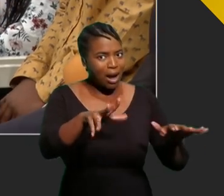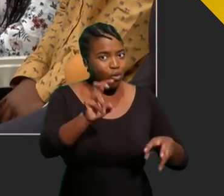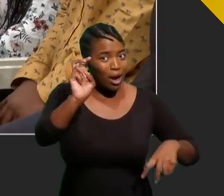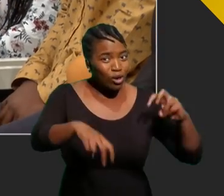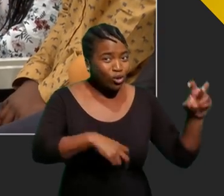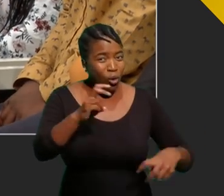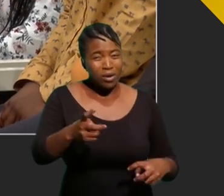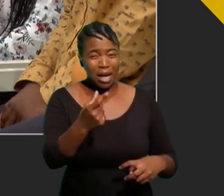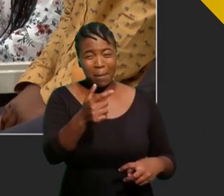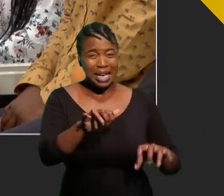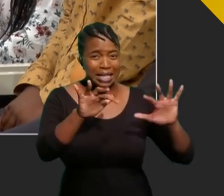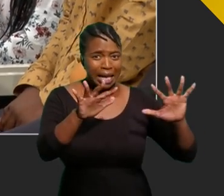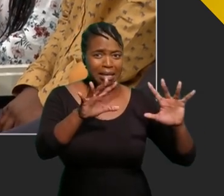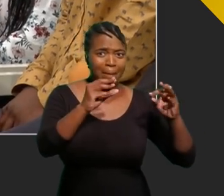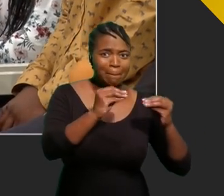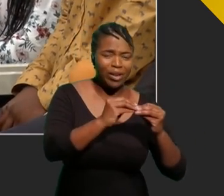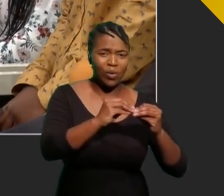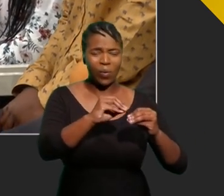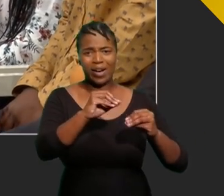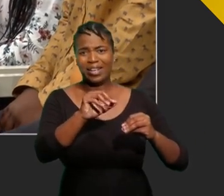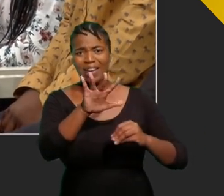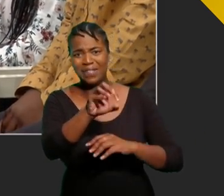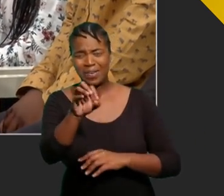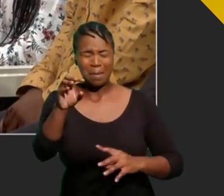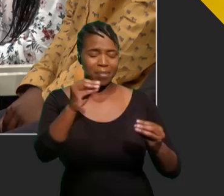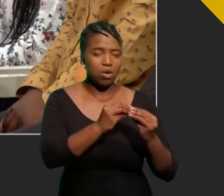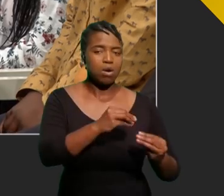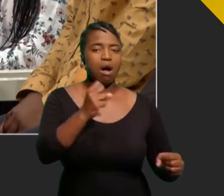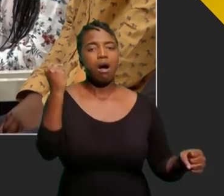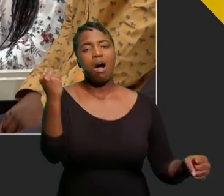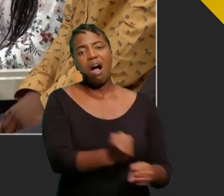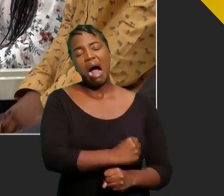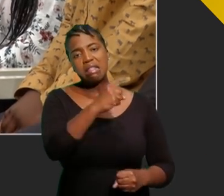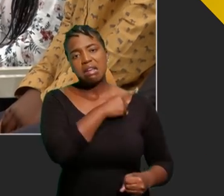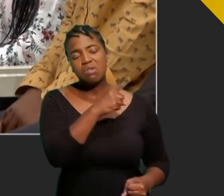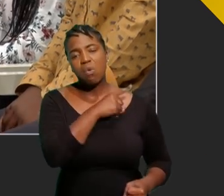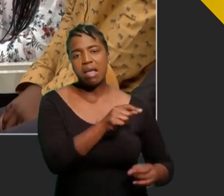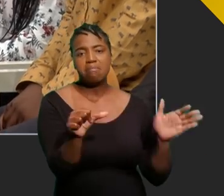billion. You start to understand why then the commissions of inquiry are very, very important